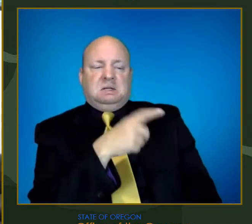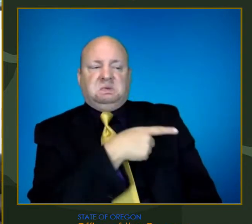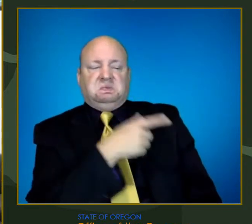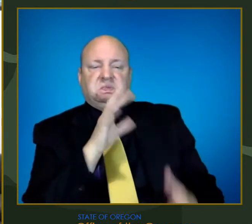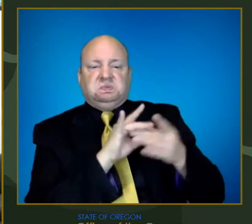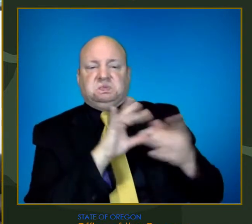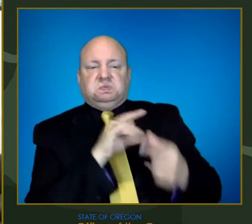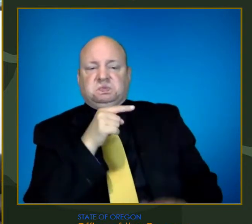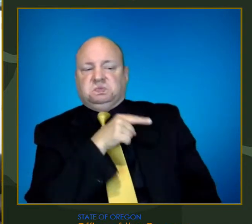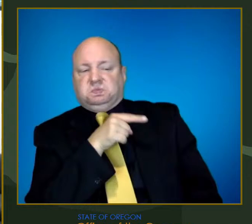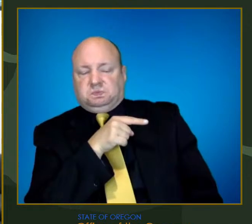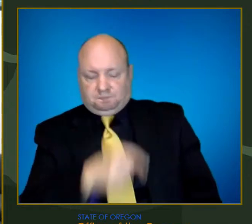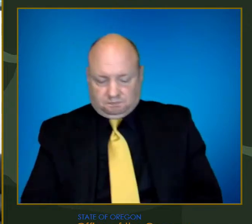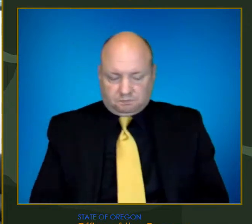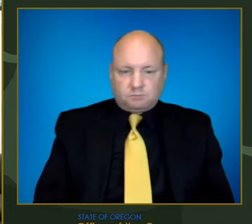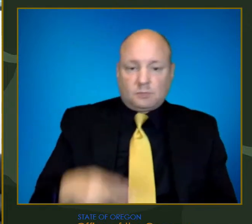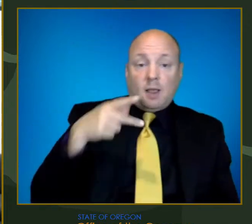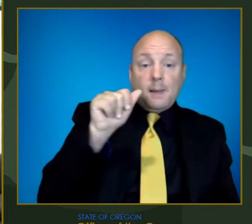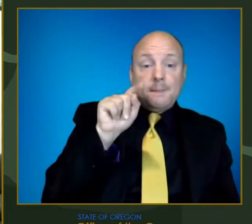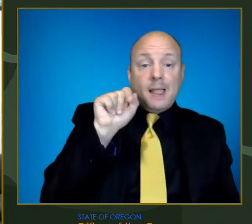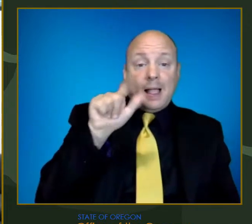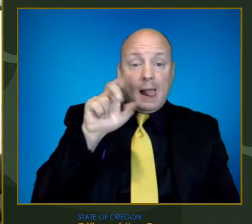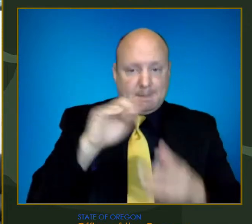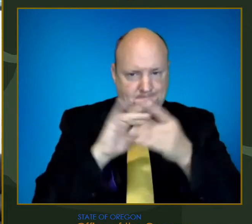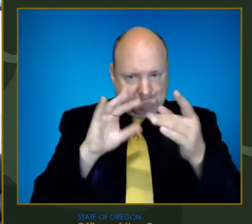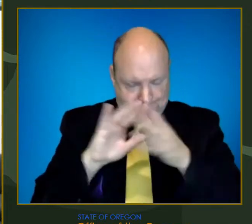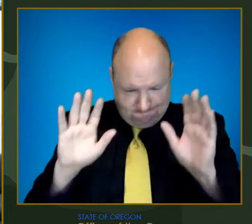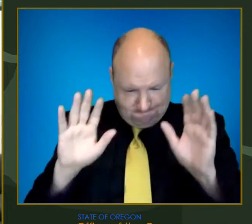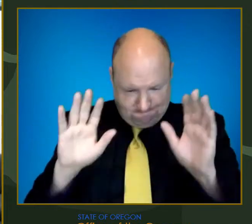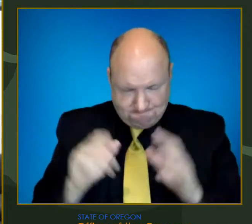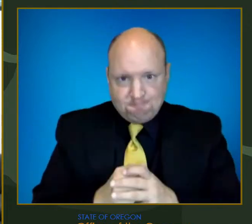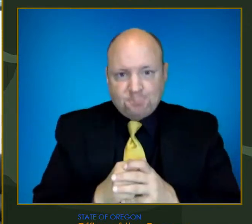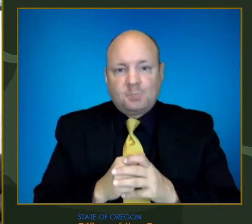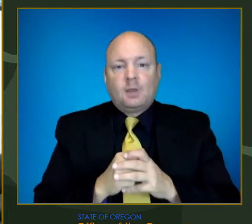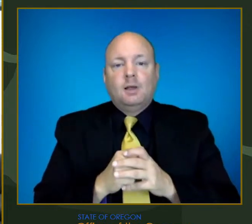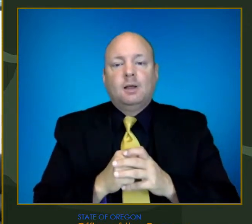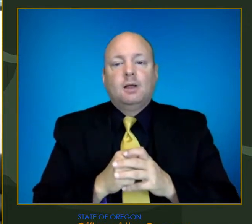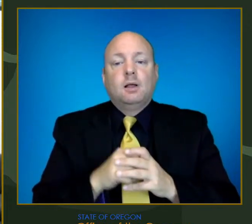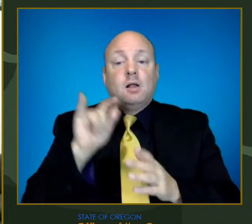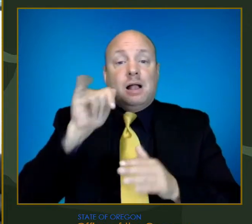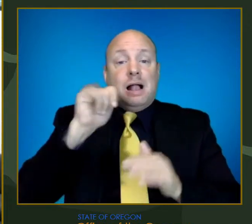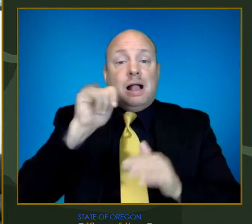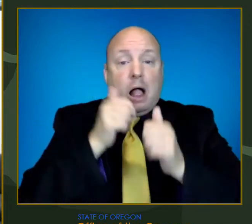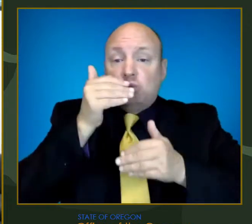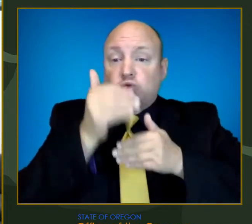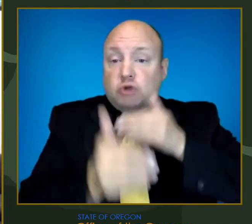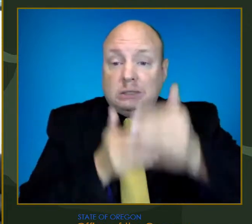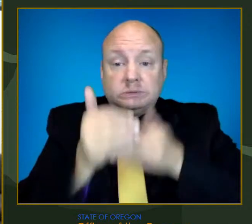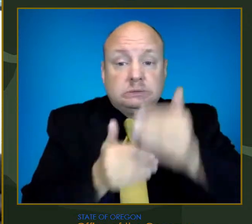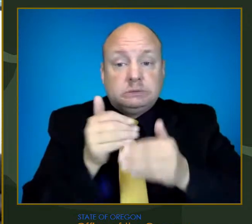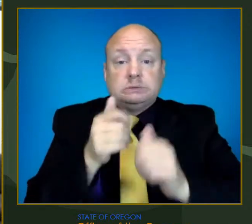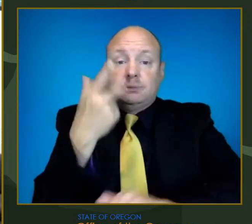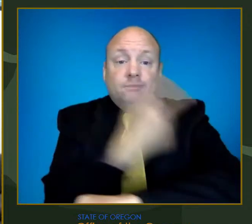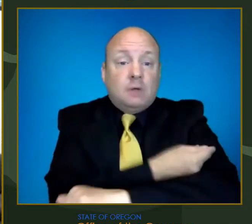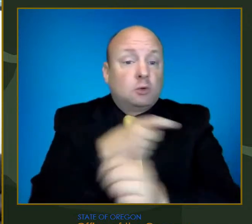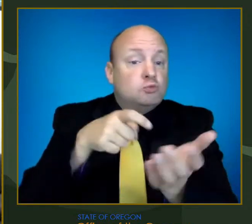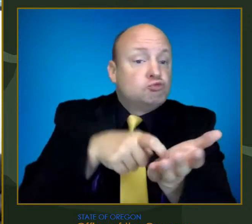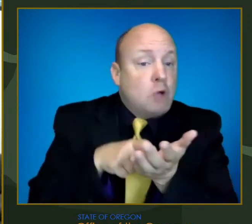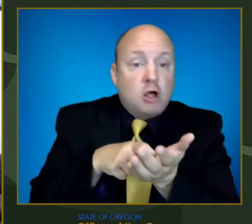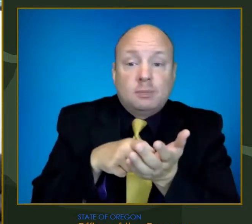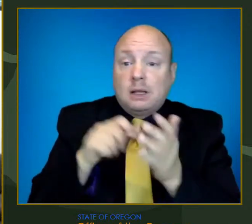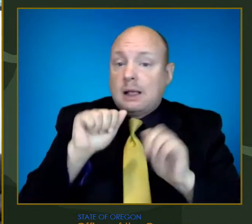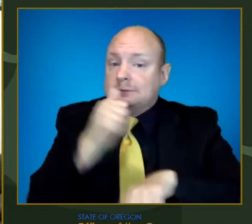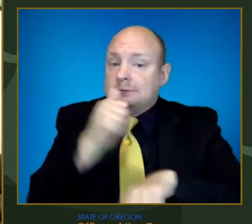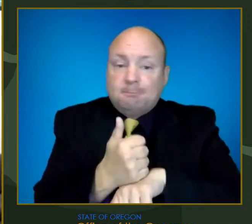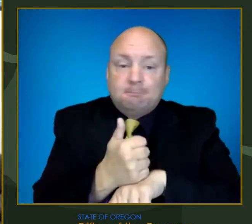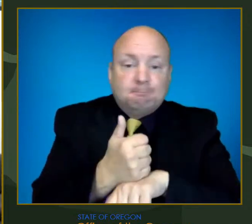Thanks. Yeah, the process for making a vaccine required for school is set out in state statute, and there are certain steps that we have to